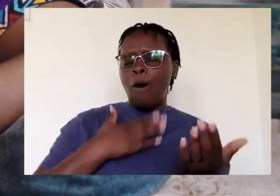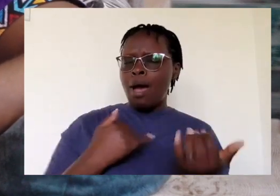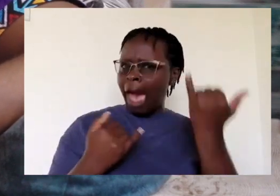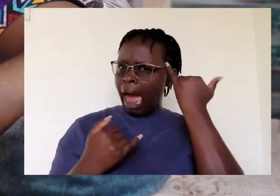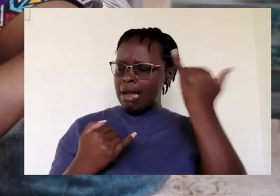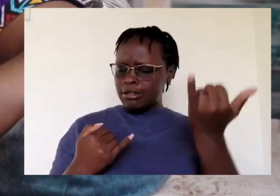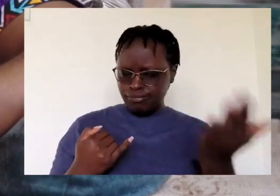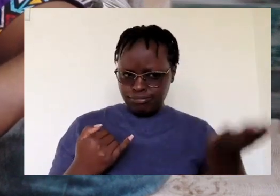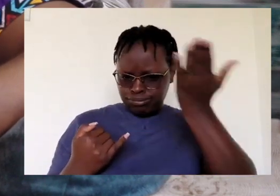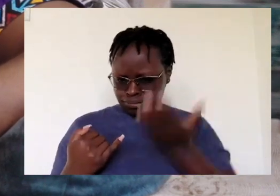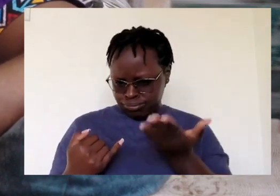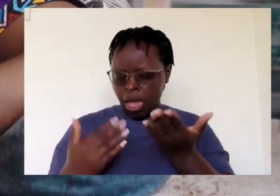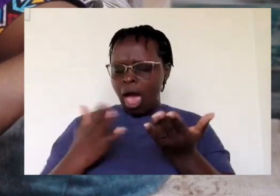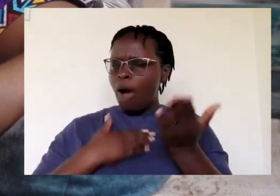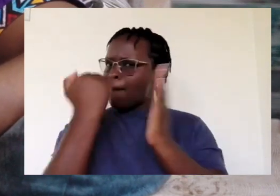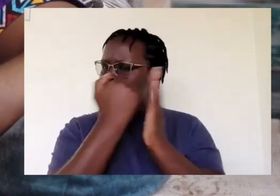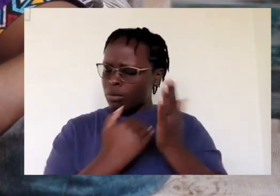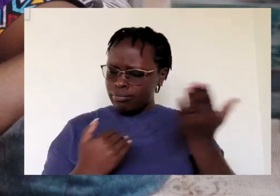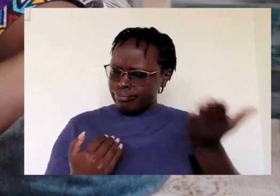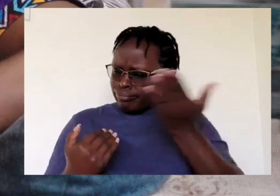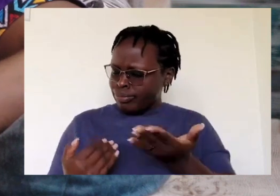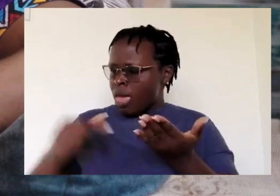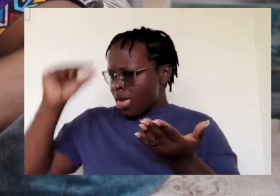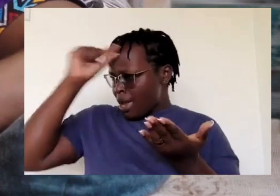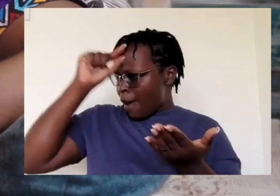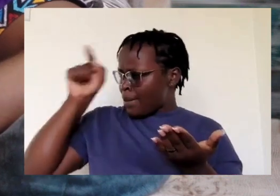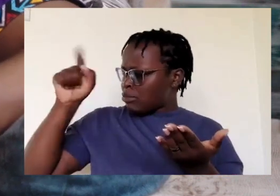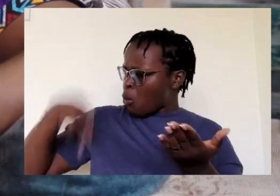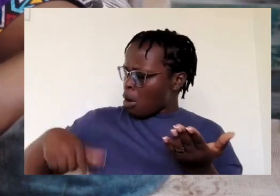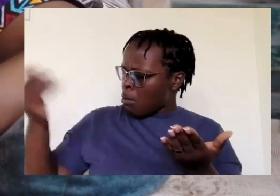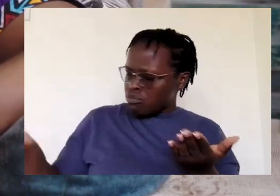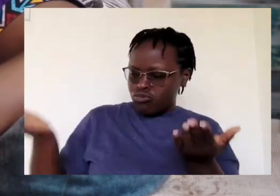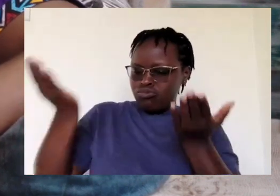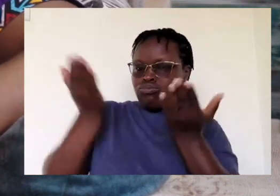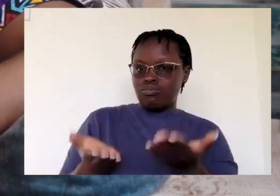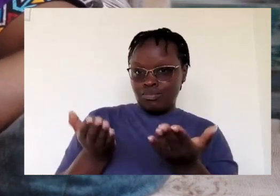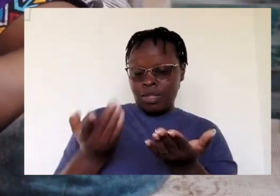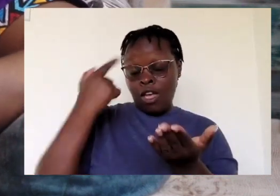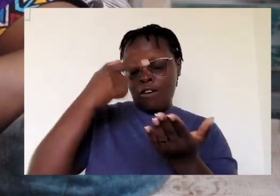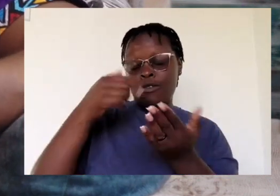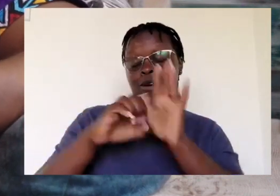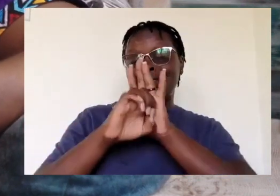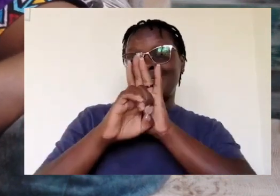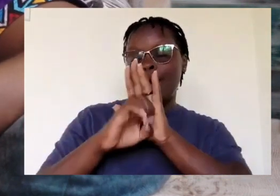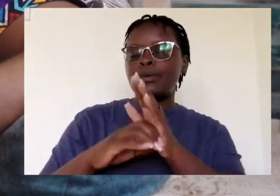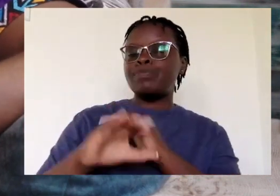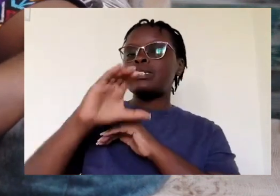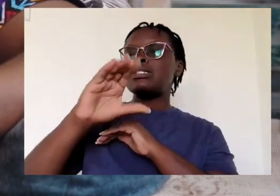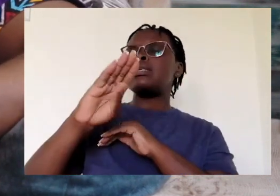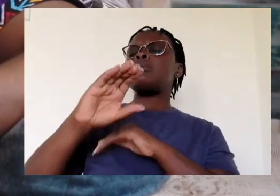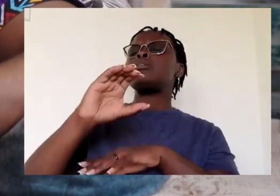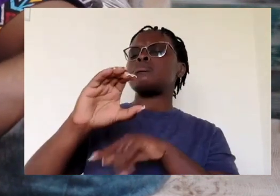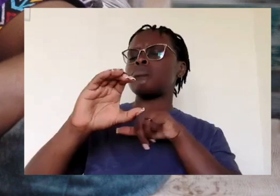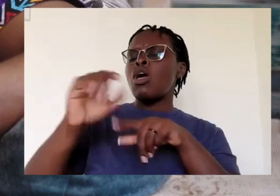our curriculums, our content according to also what the government has put in place. Like, for example, on the CBC. So we